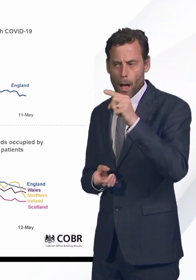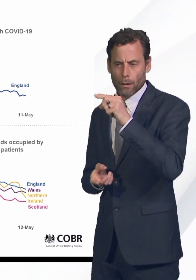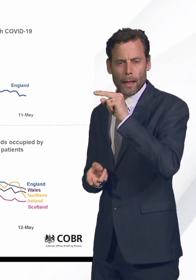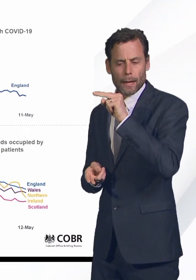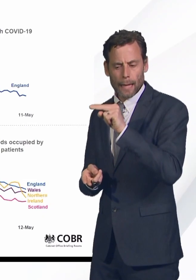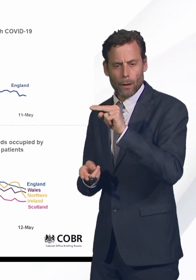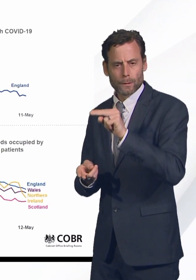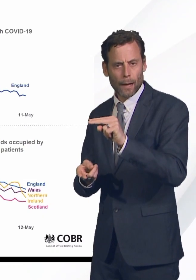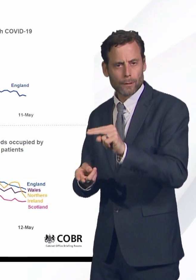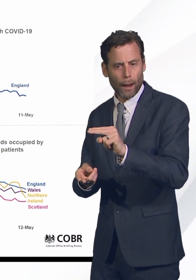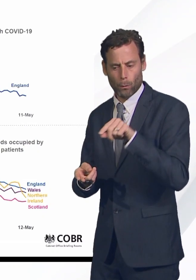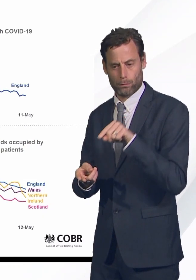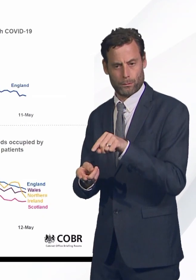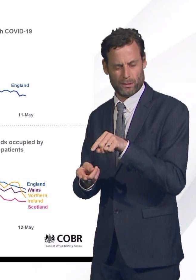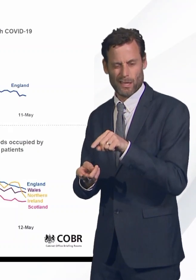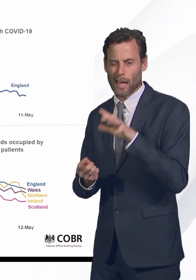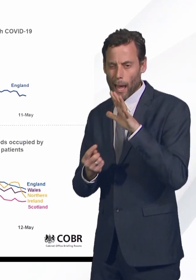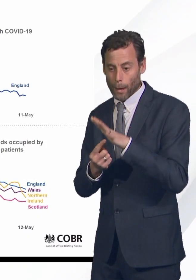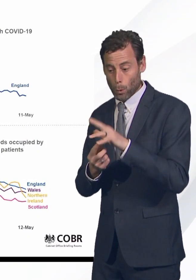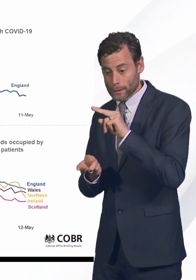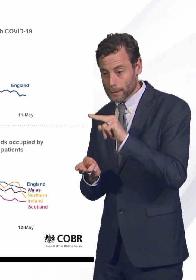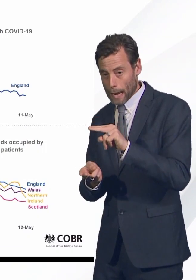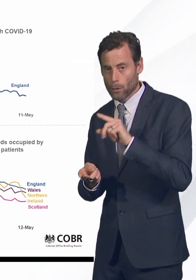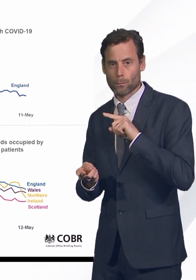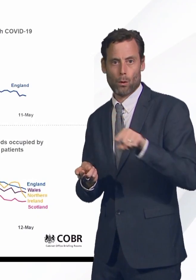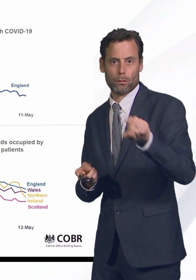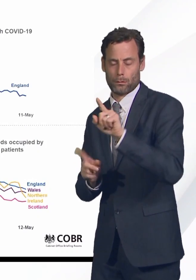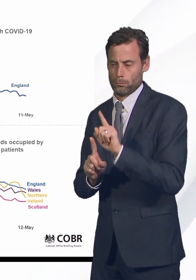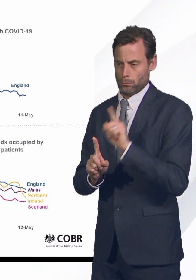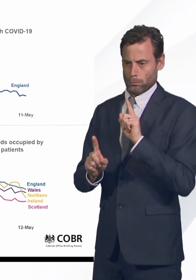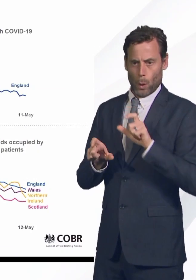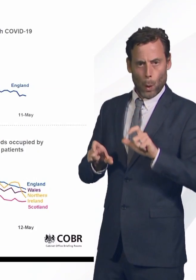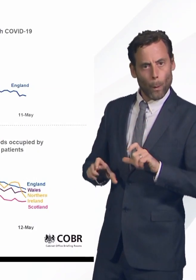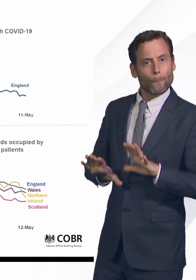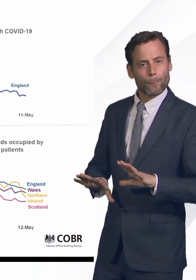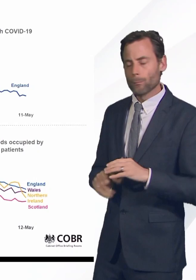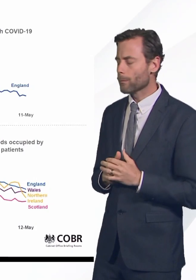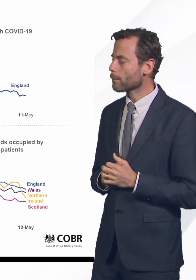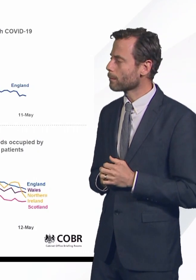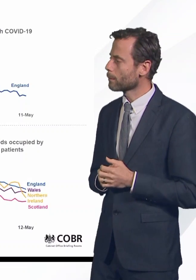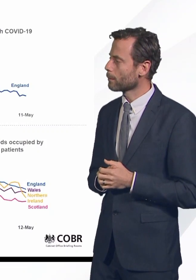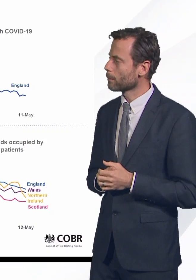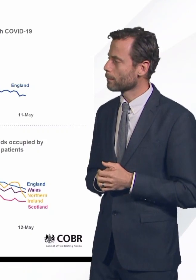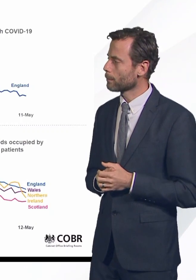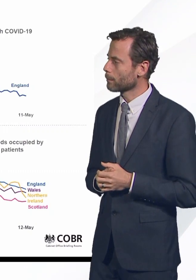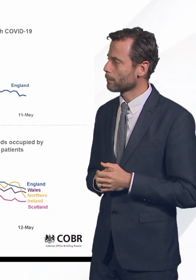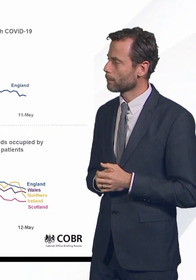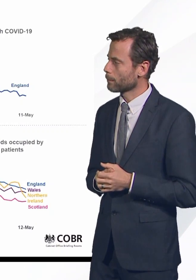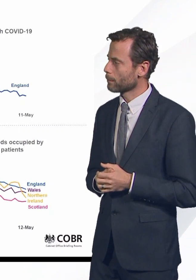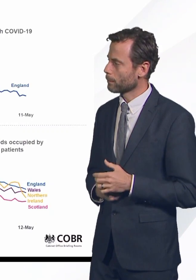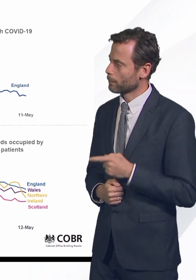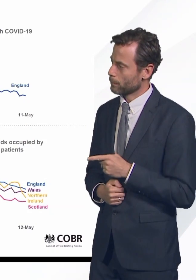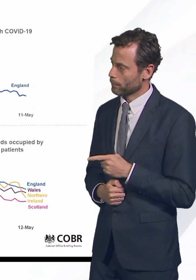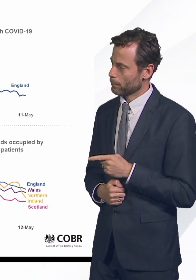social distancing continues through this next phase of the plan. And on the bottom half of the slide, again, the